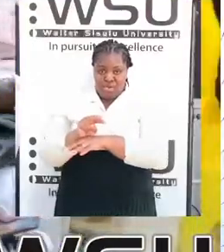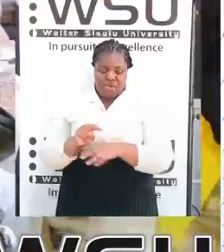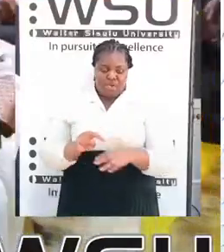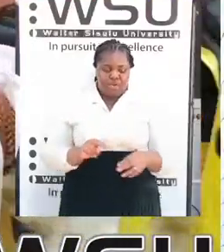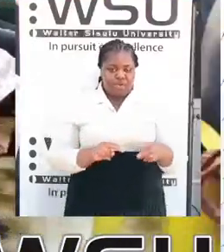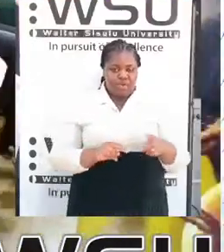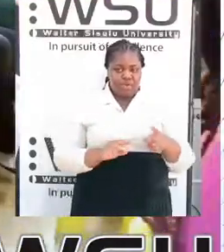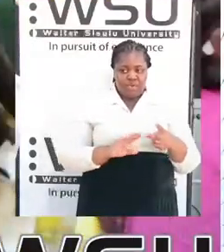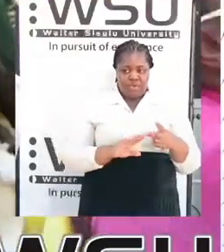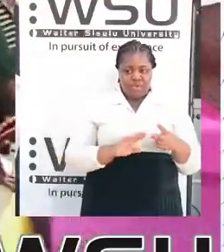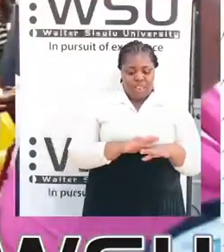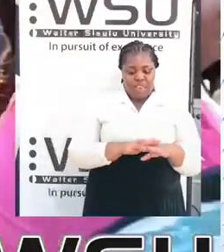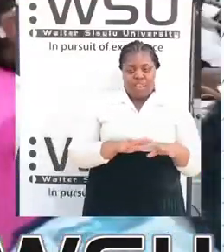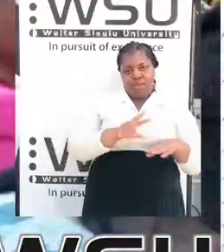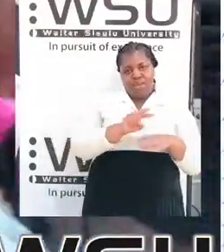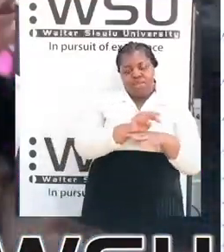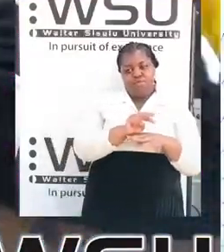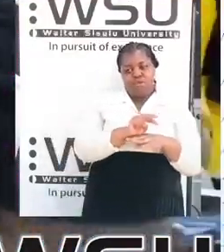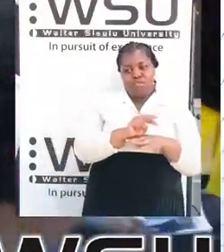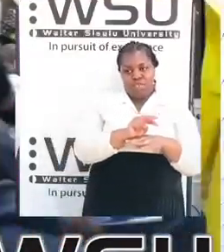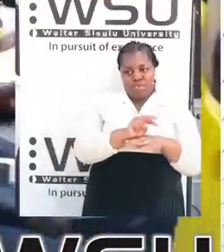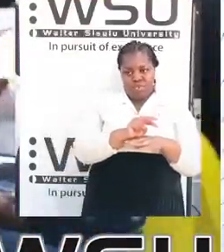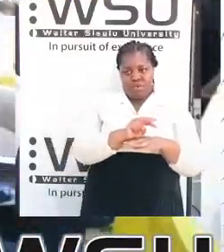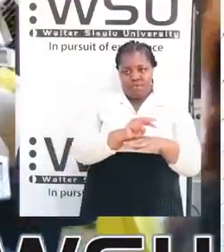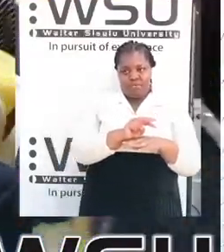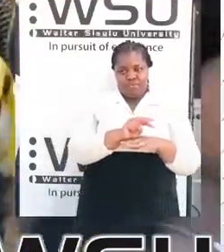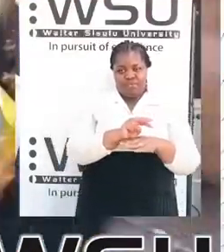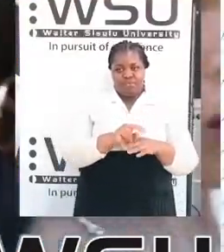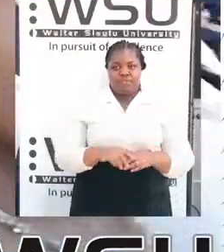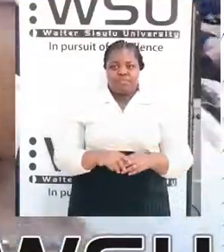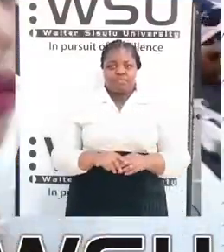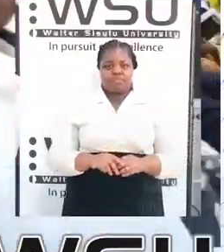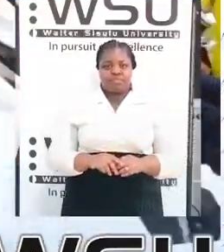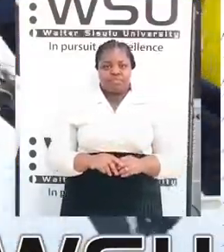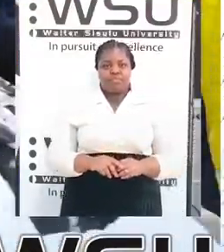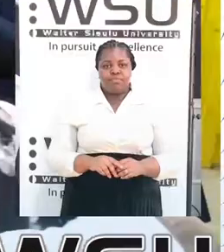and non-monetary endeavors.